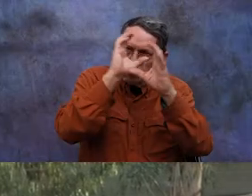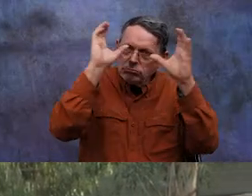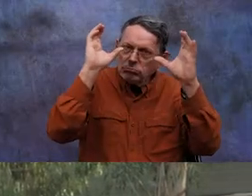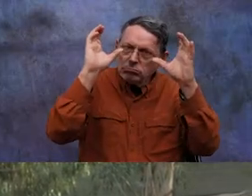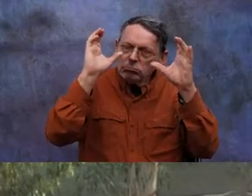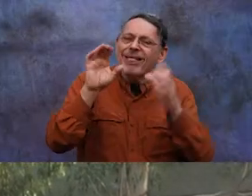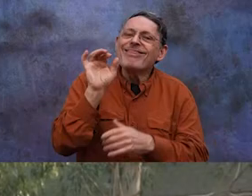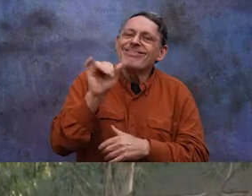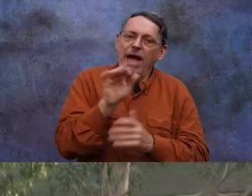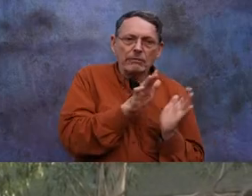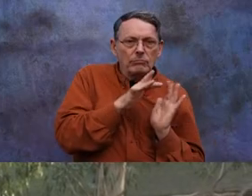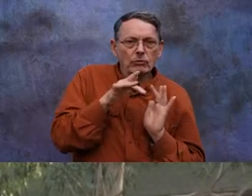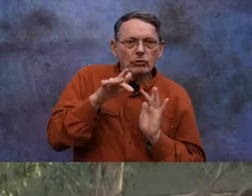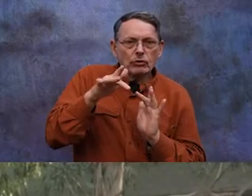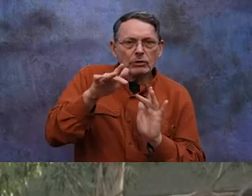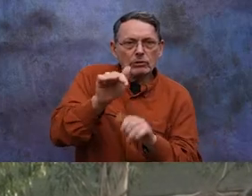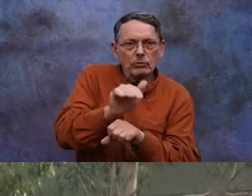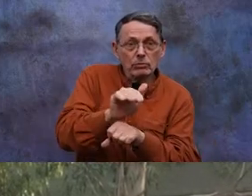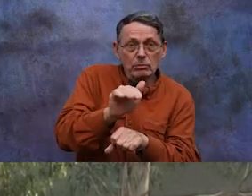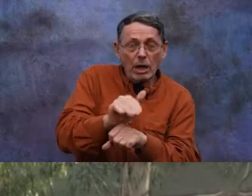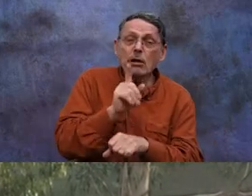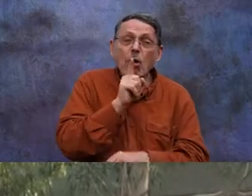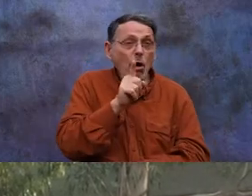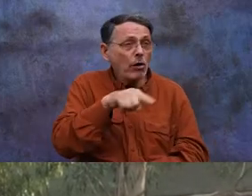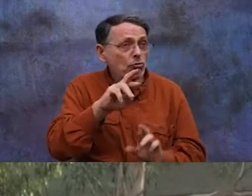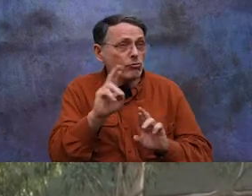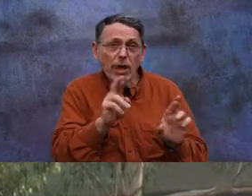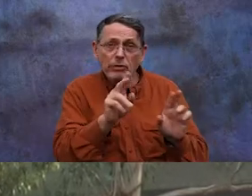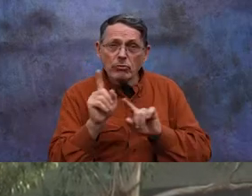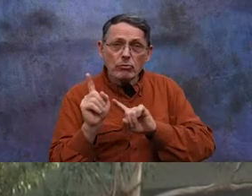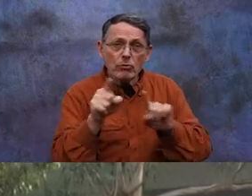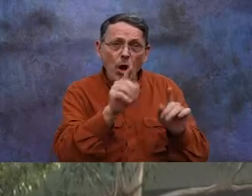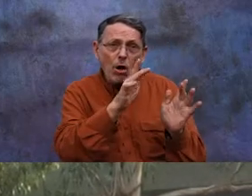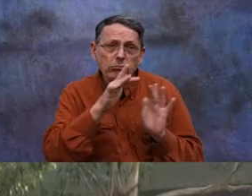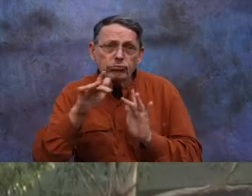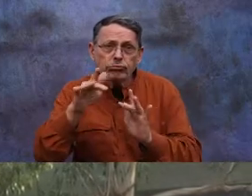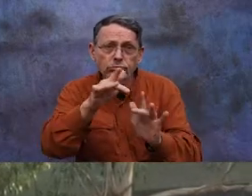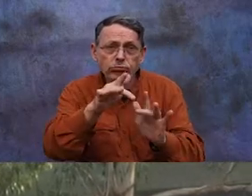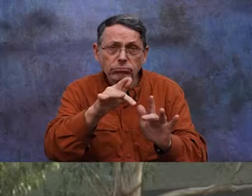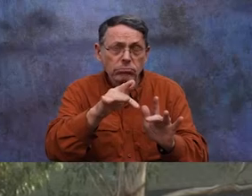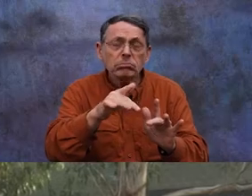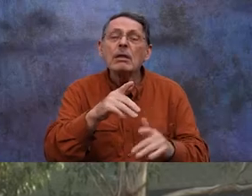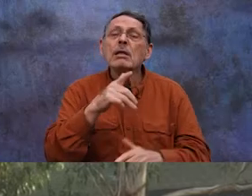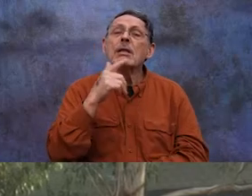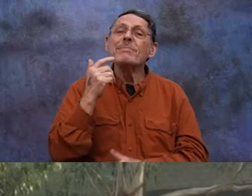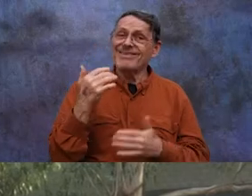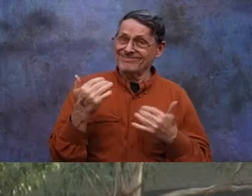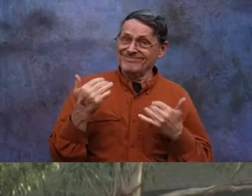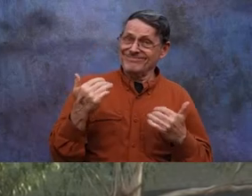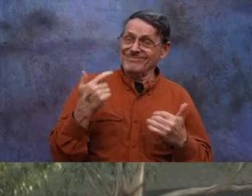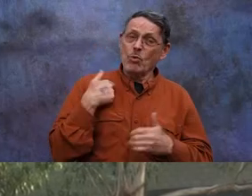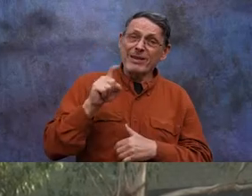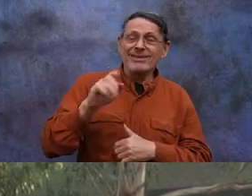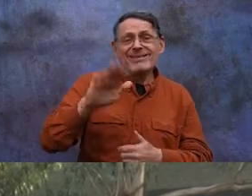the journey we take tonight. Are you ready to take that journey? Because we need